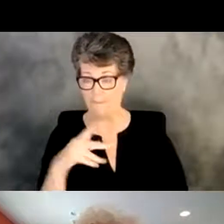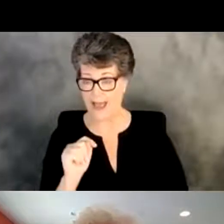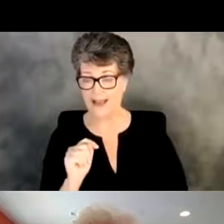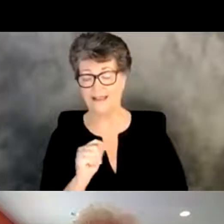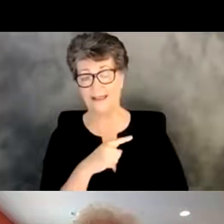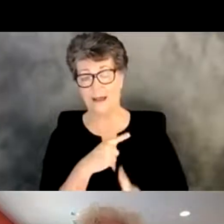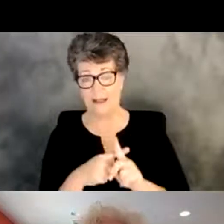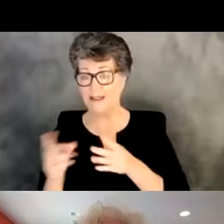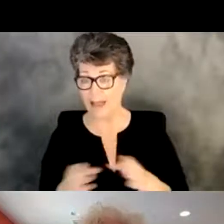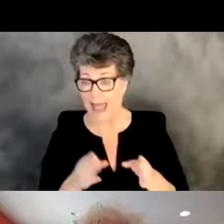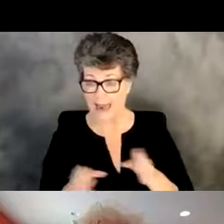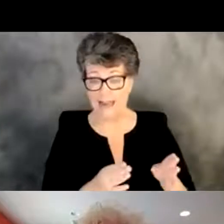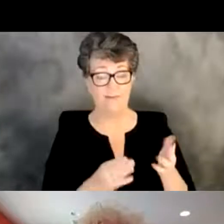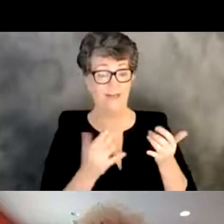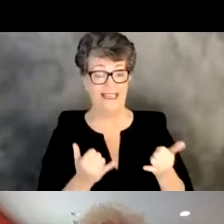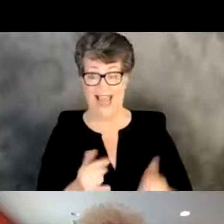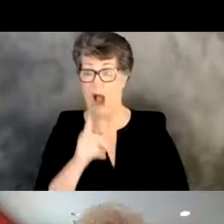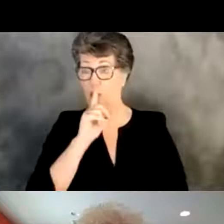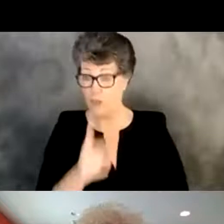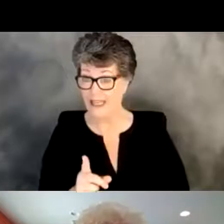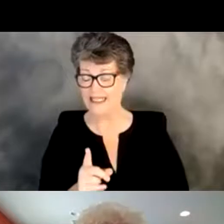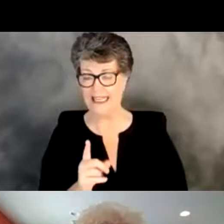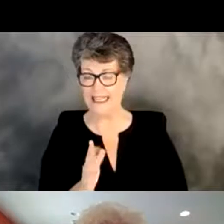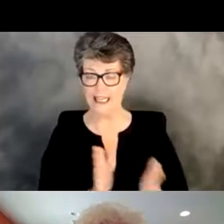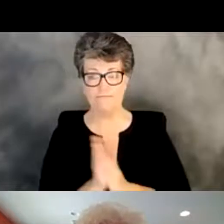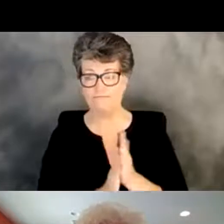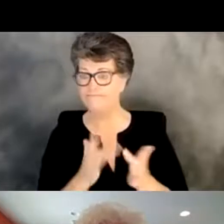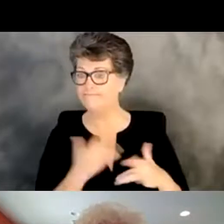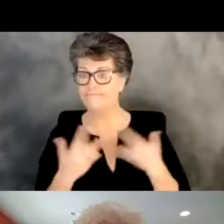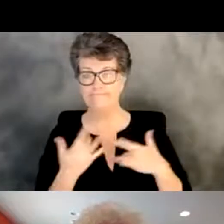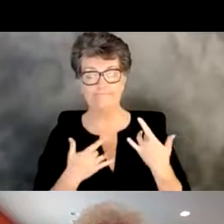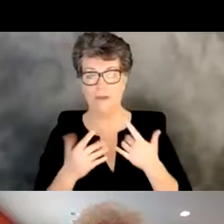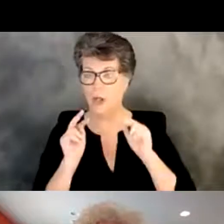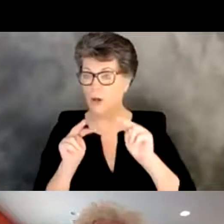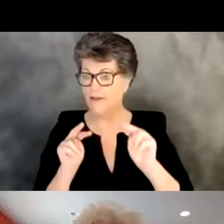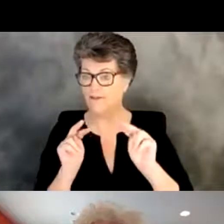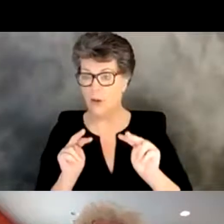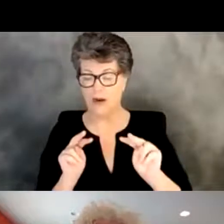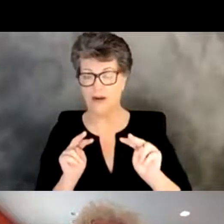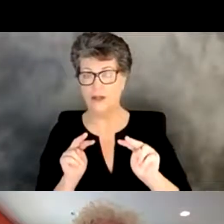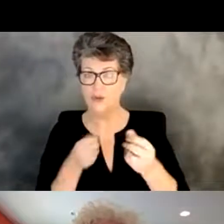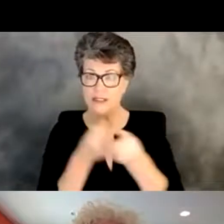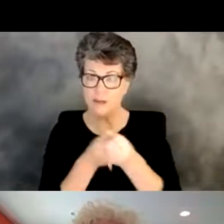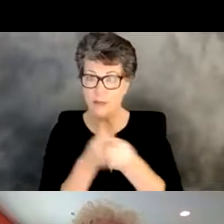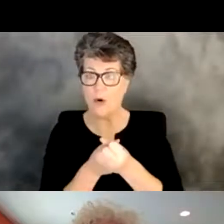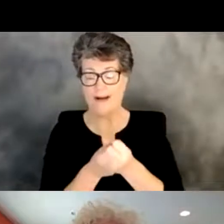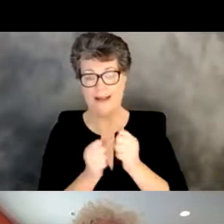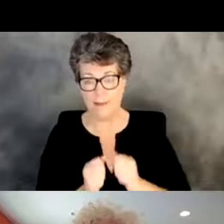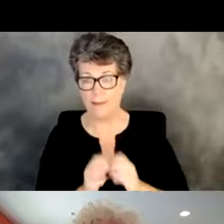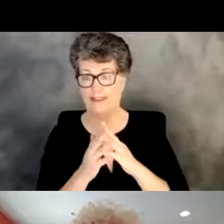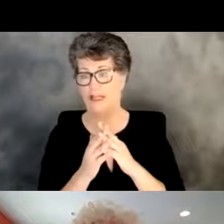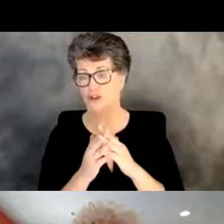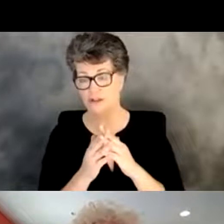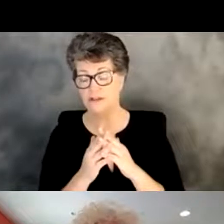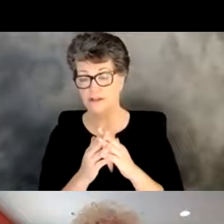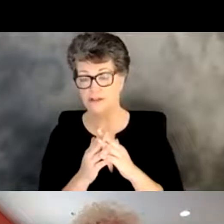planning with, and now really enthusiastically looking forward to supporting the implementation